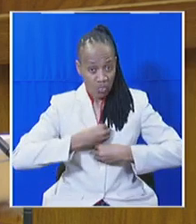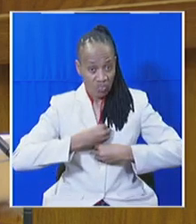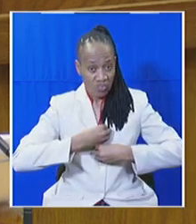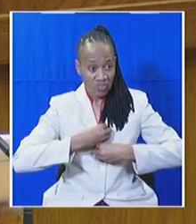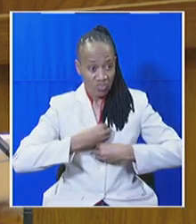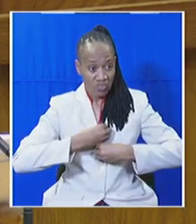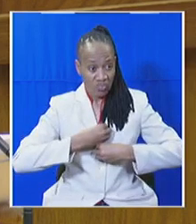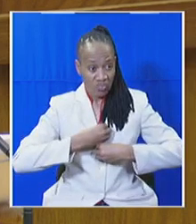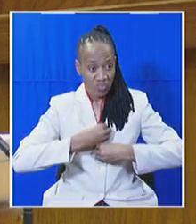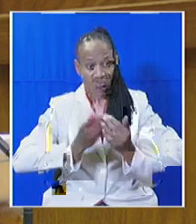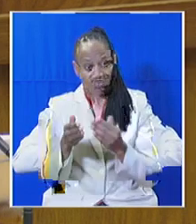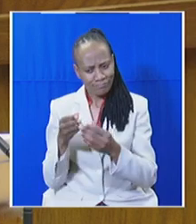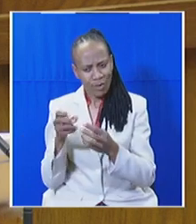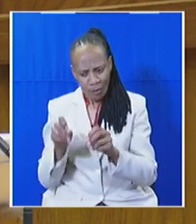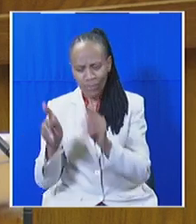which